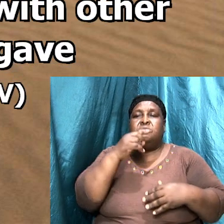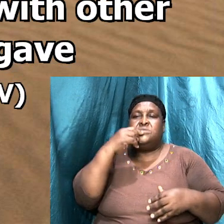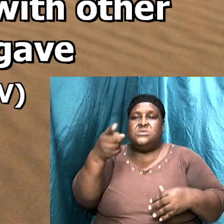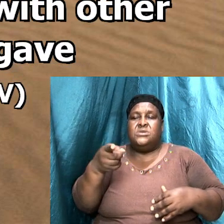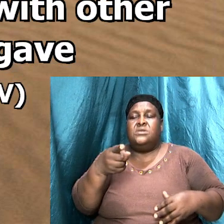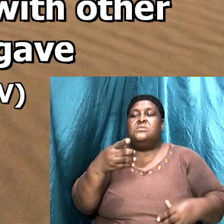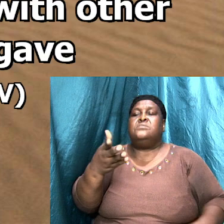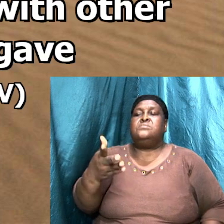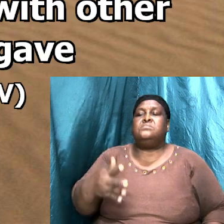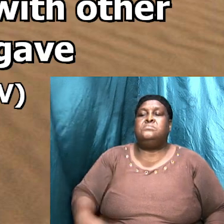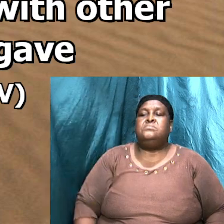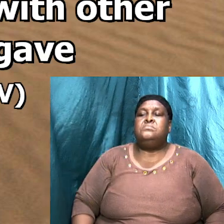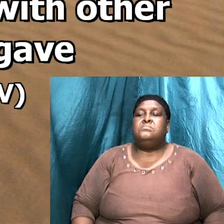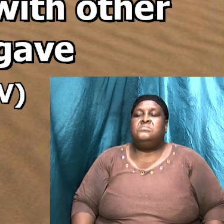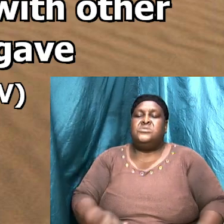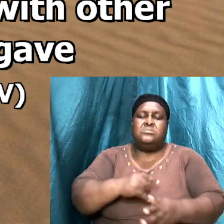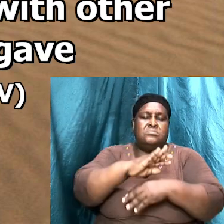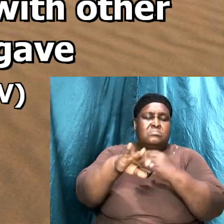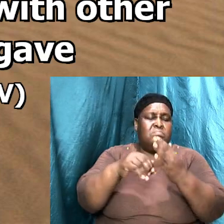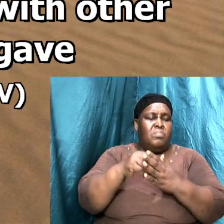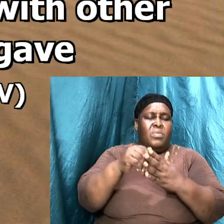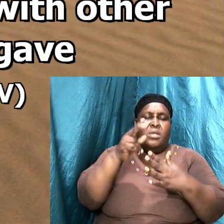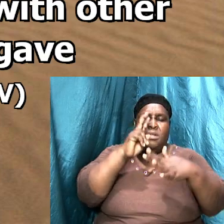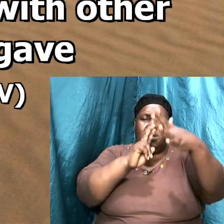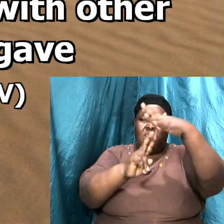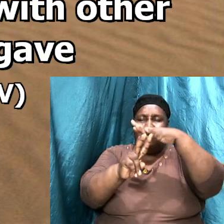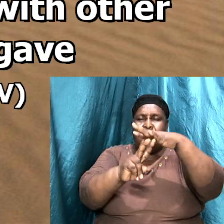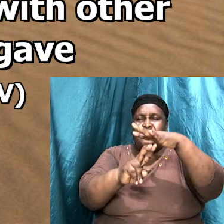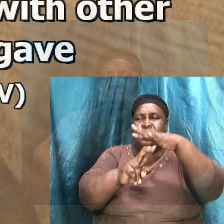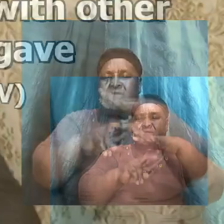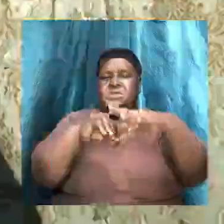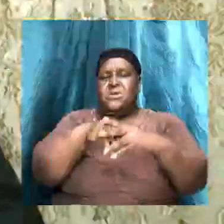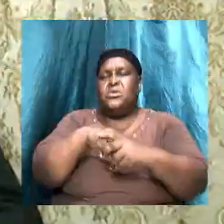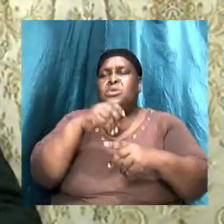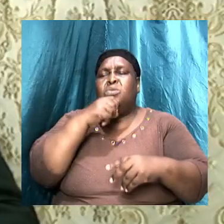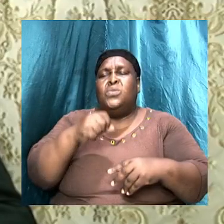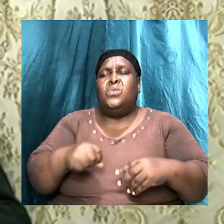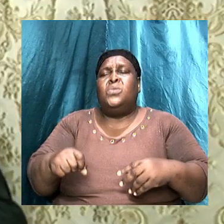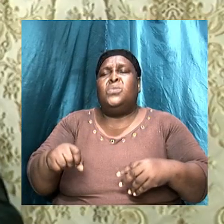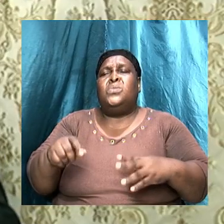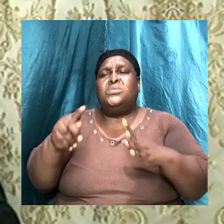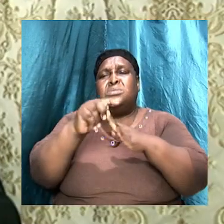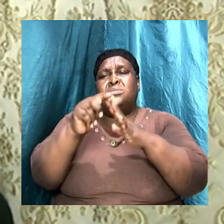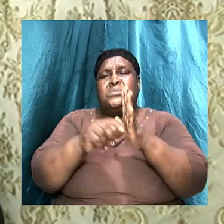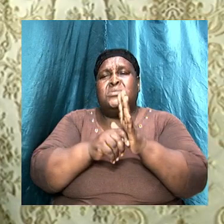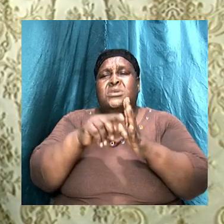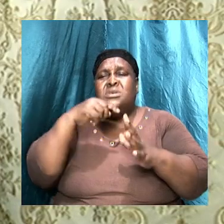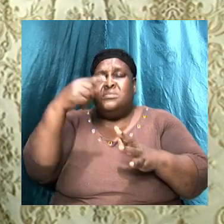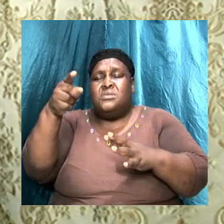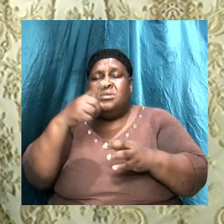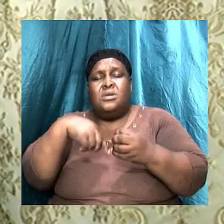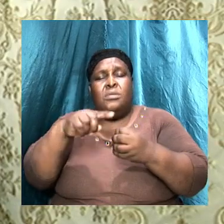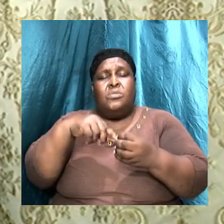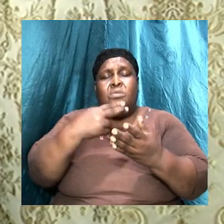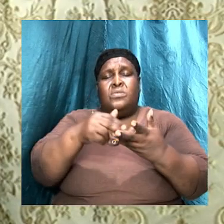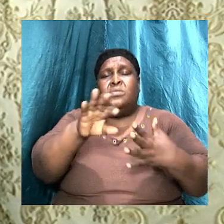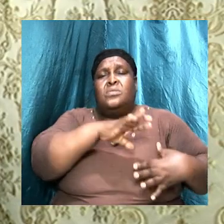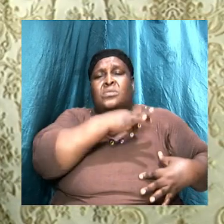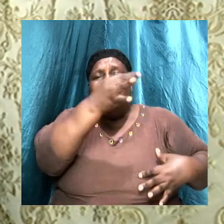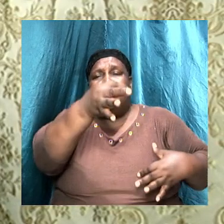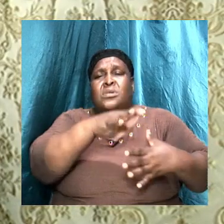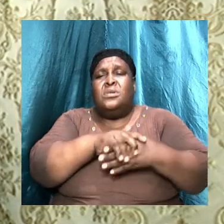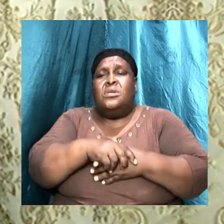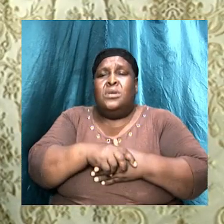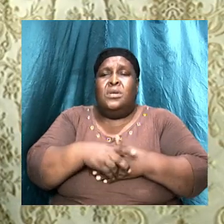so all of the prophecies that we look at in the Old Testament that talk about the Holy Ghost coming